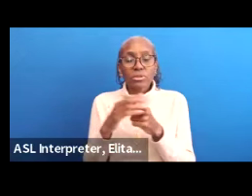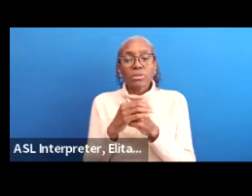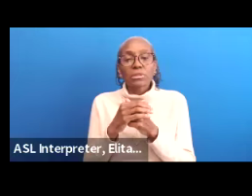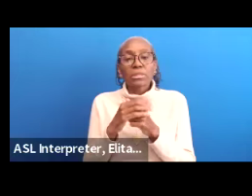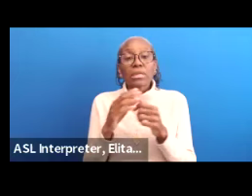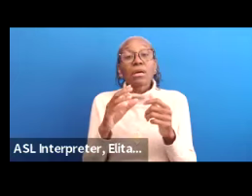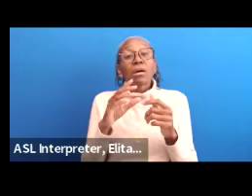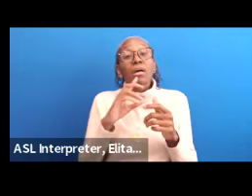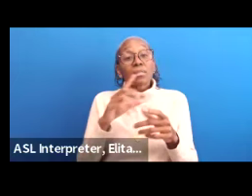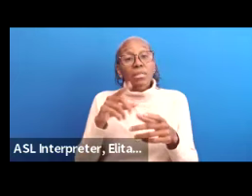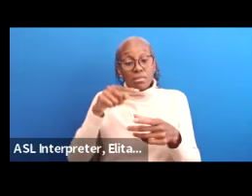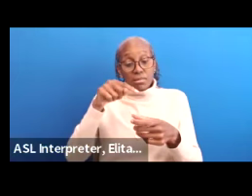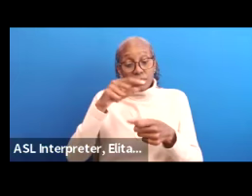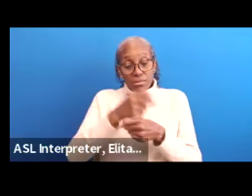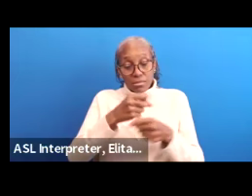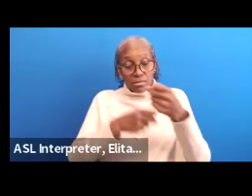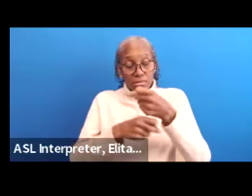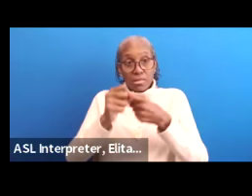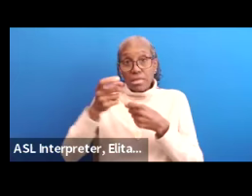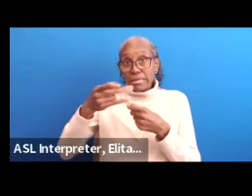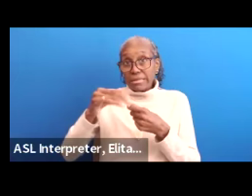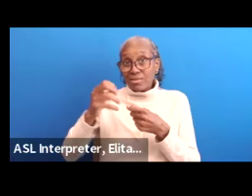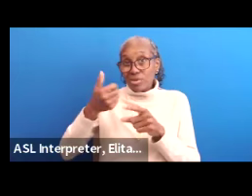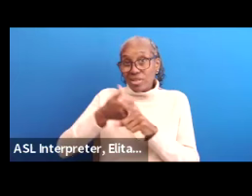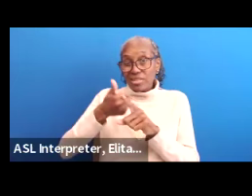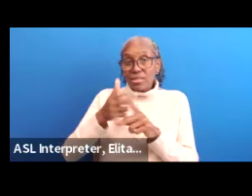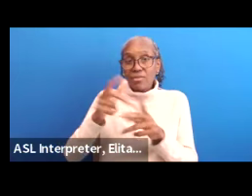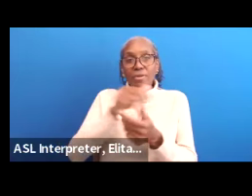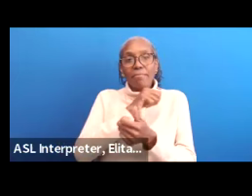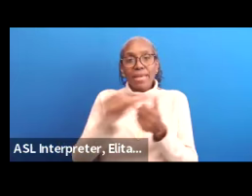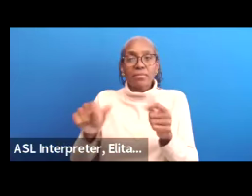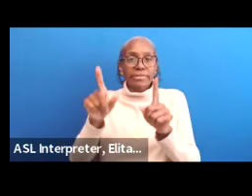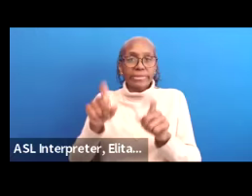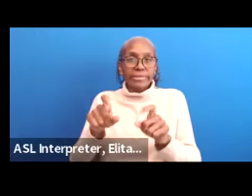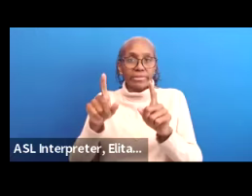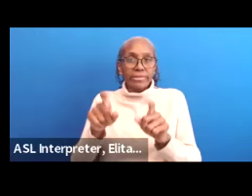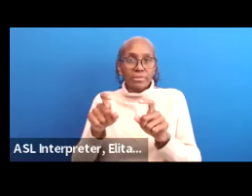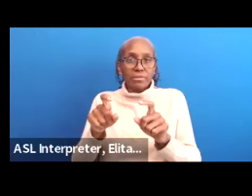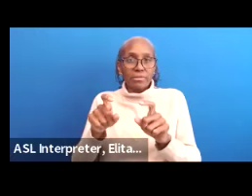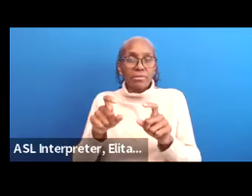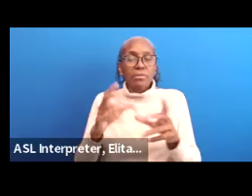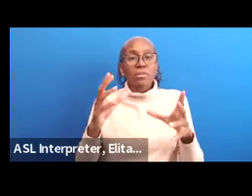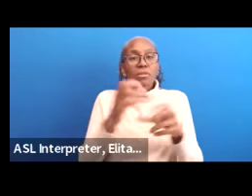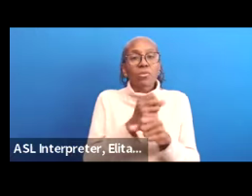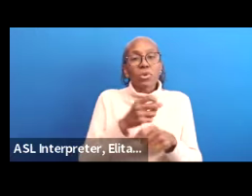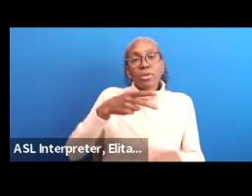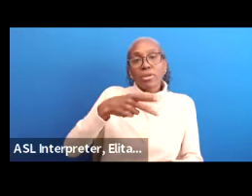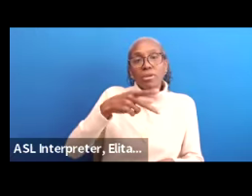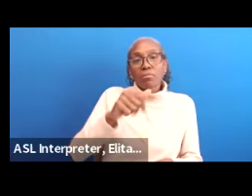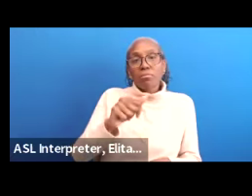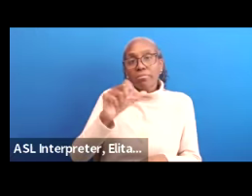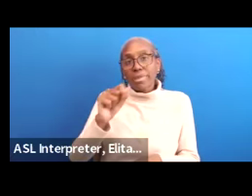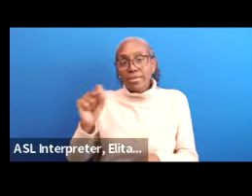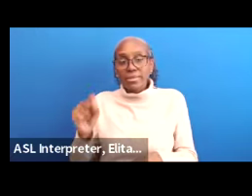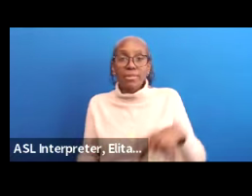does the spine pass the test? Where the acronym PASS stands